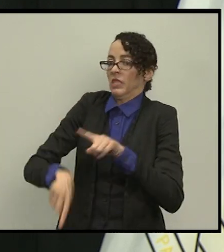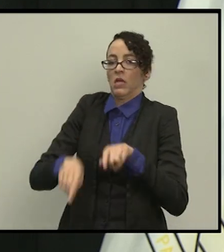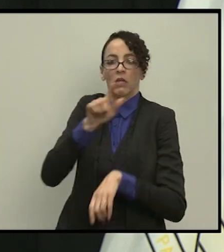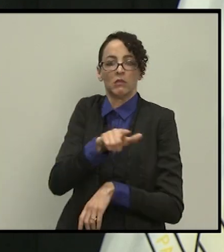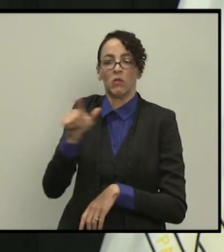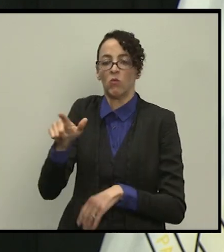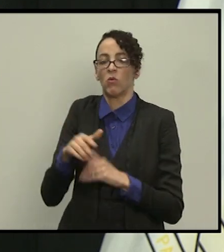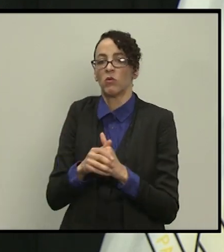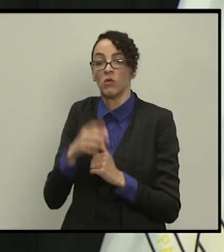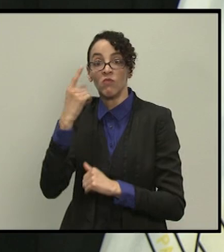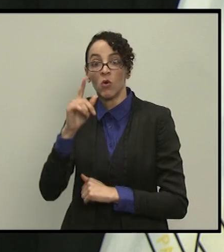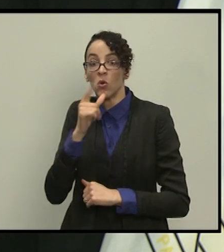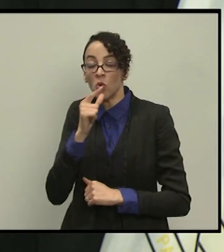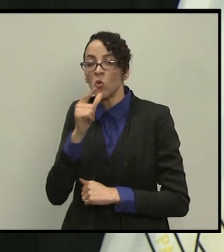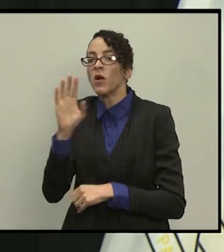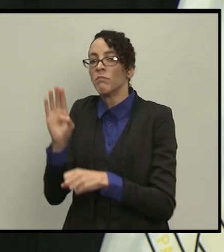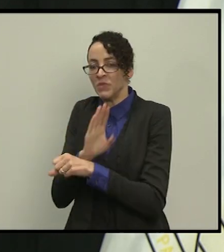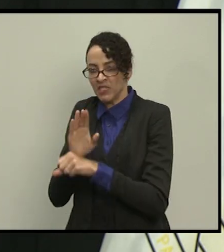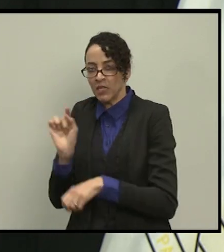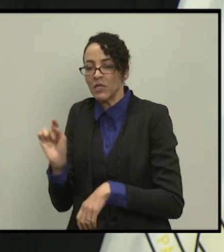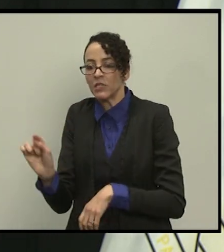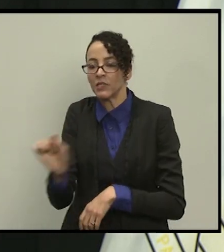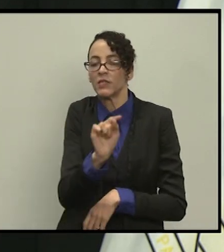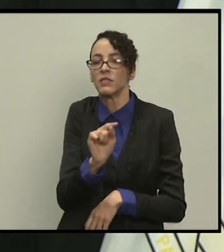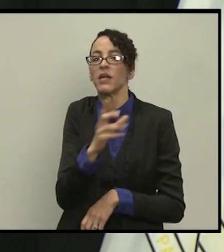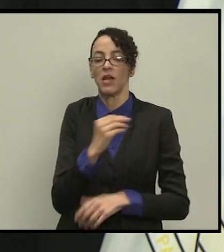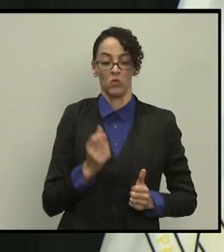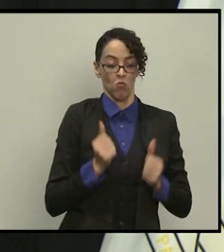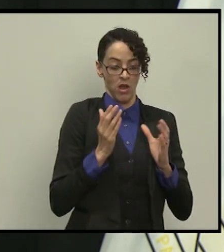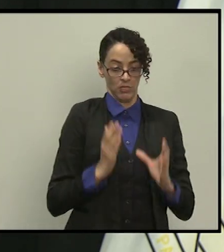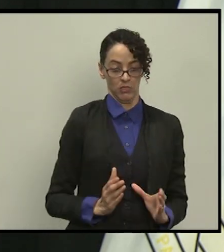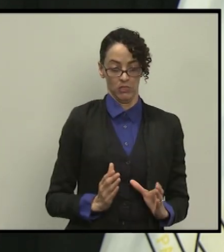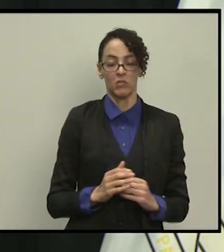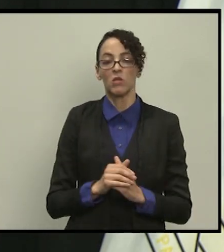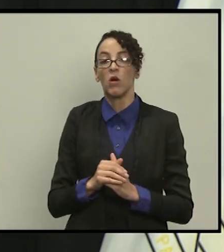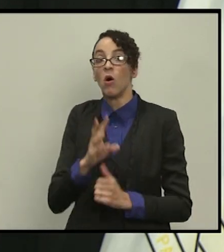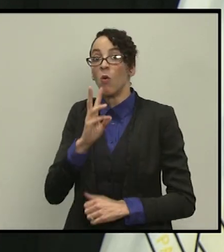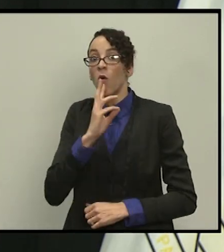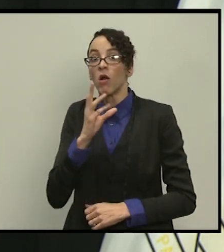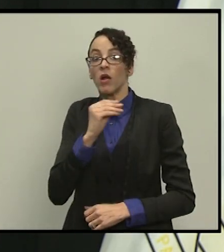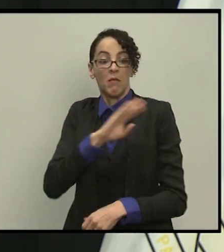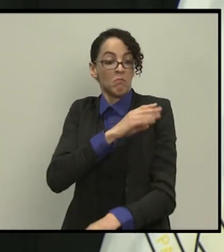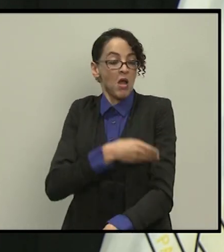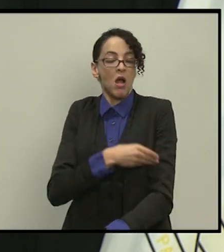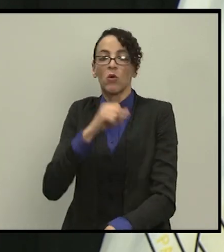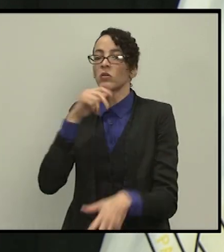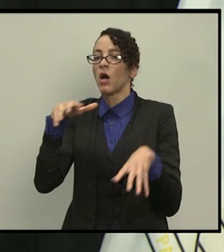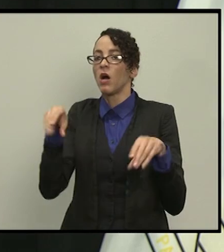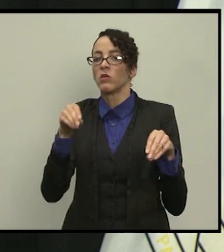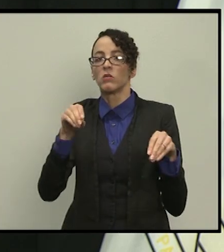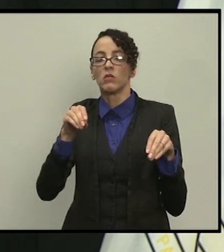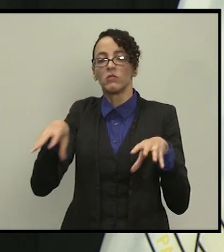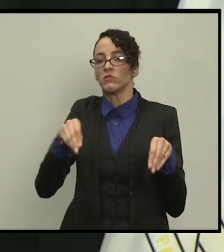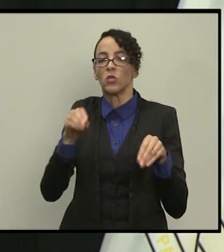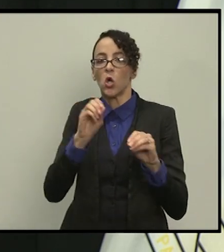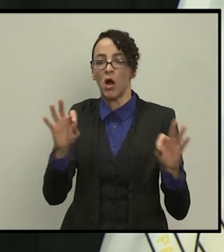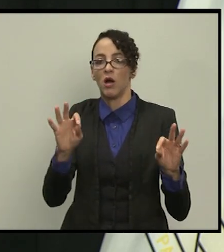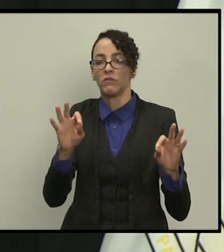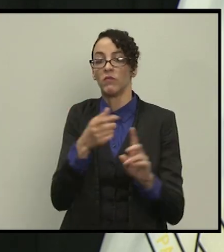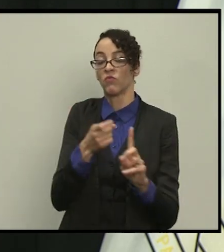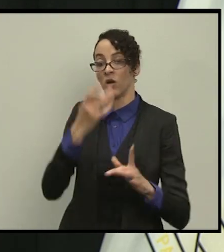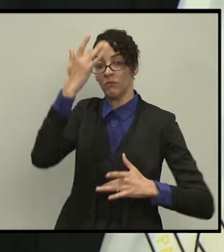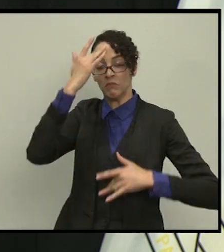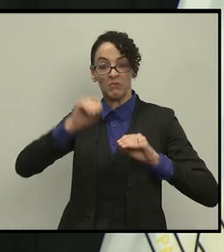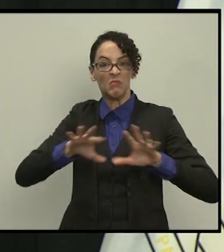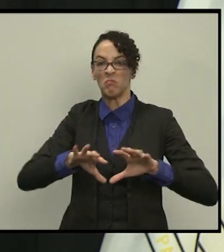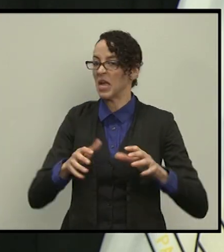know that the water and the power will not be turned off as a result of this pandemic, which is, I know, helpful